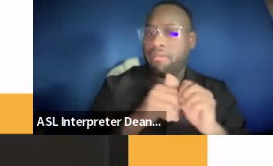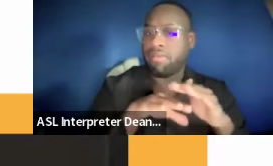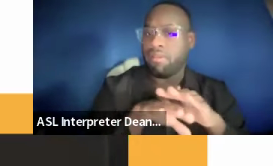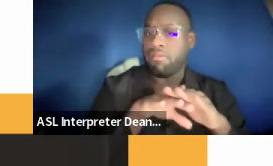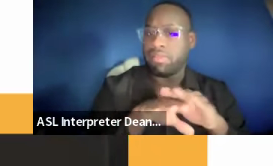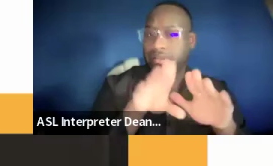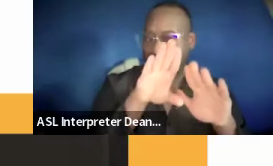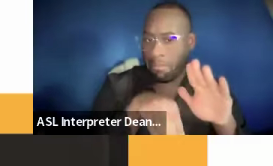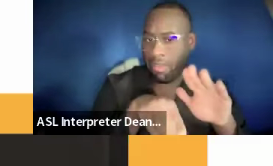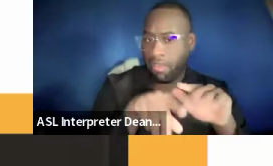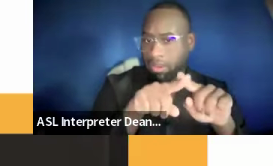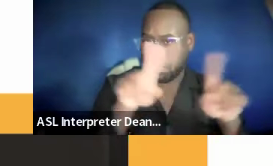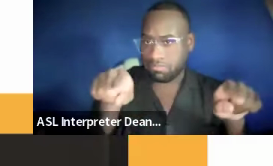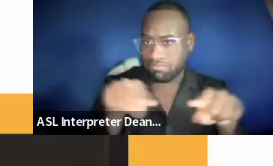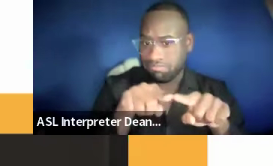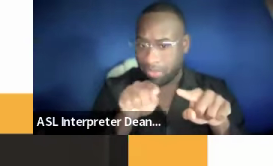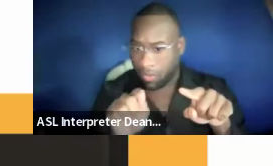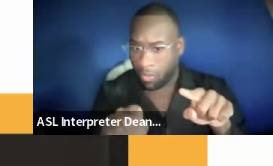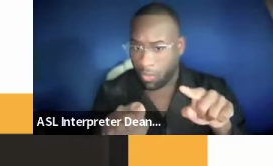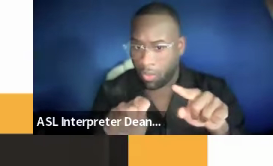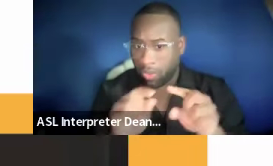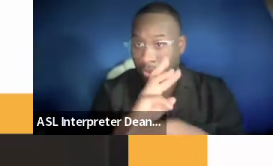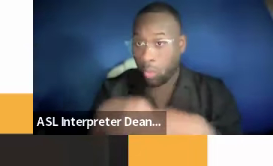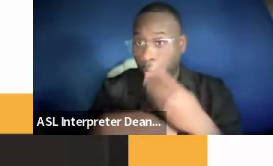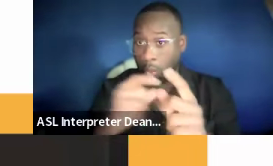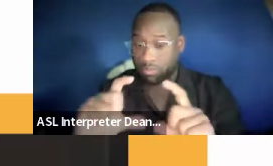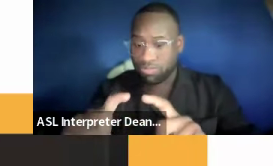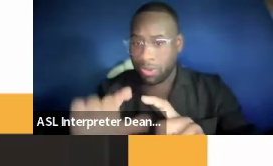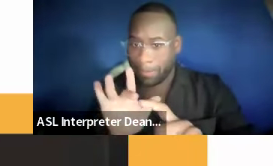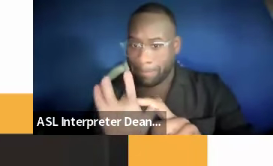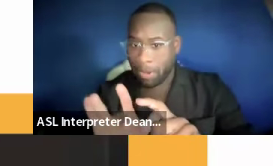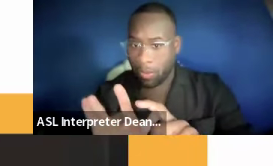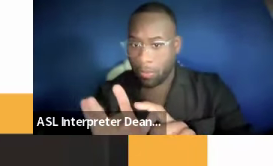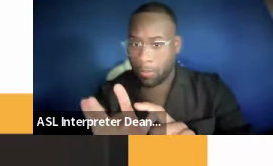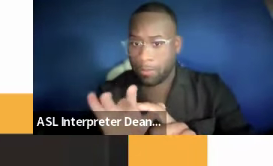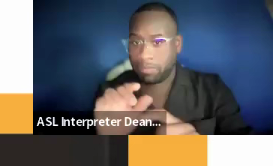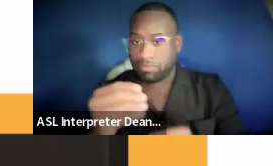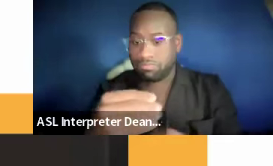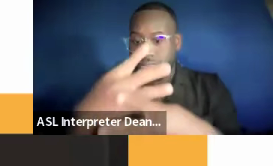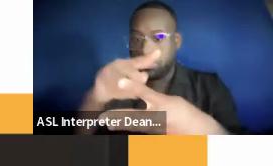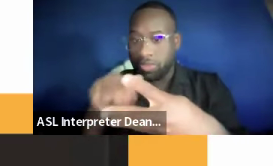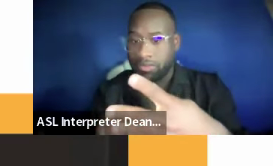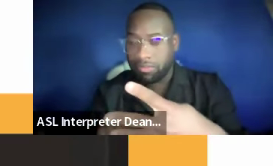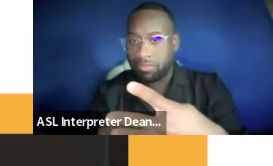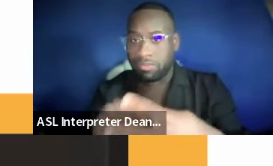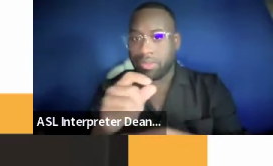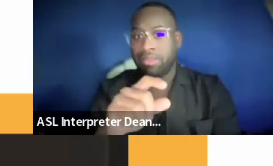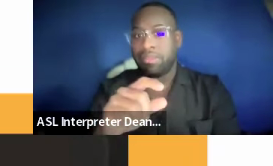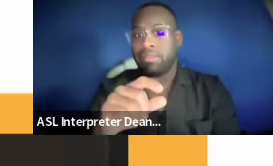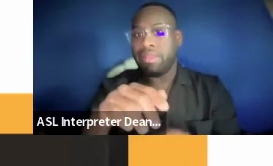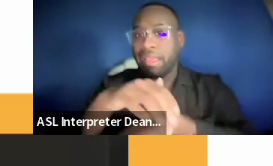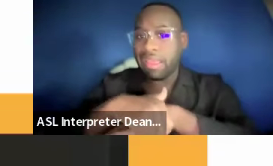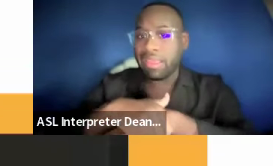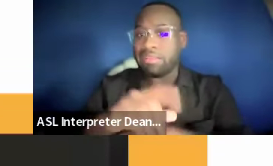look at the glove, and essentially choose Spanish if that's what you are wanting to hear this in,